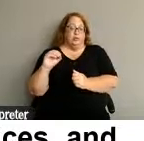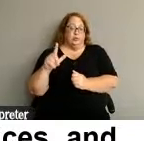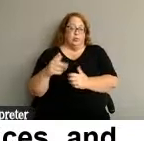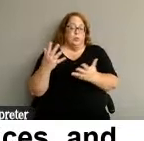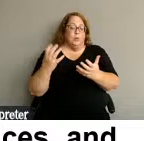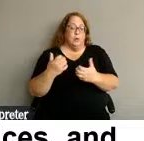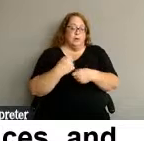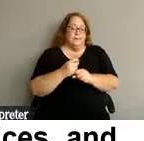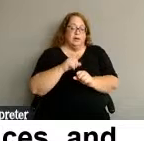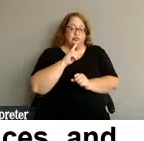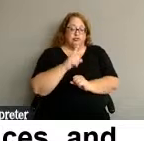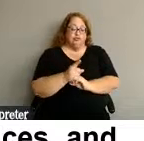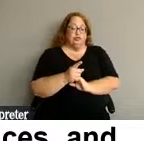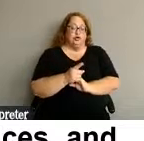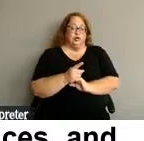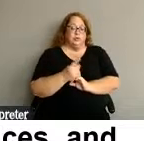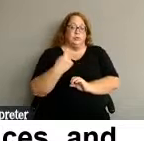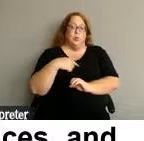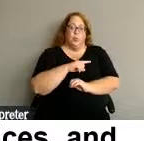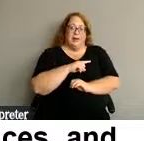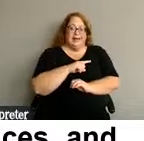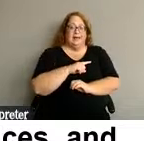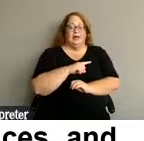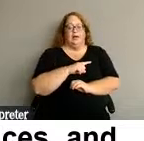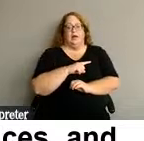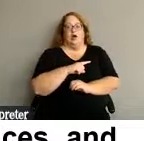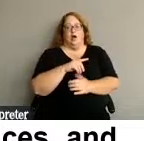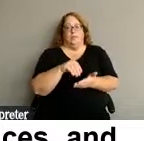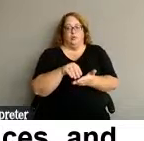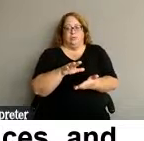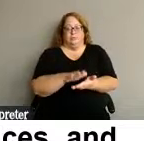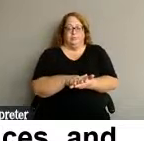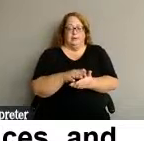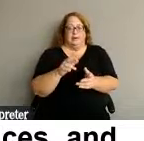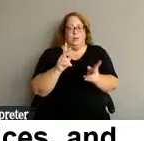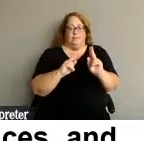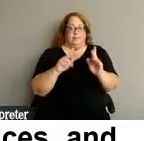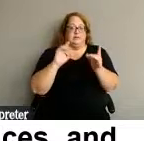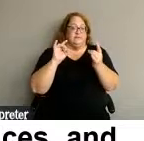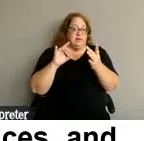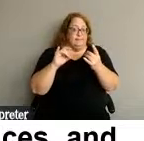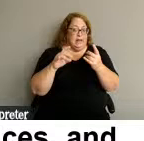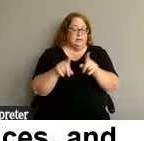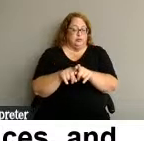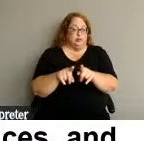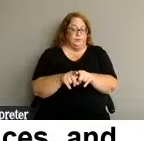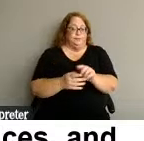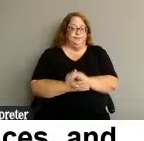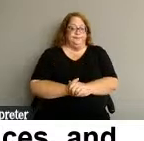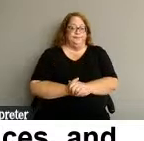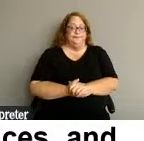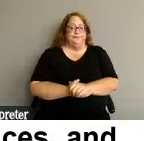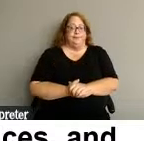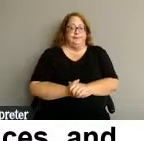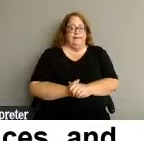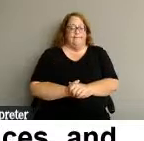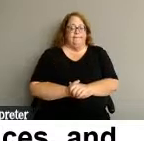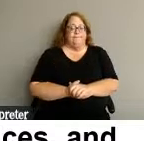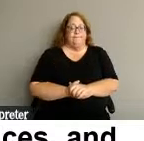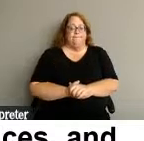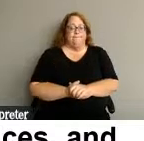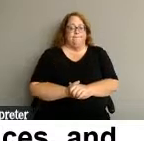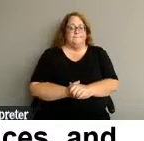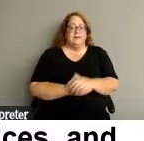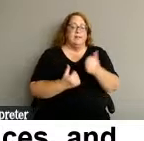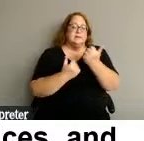tool. We want to ensure that we are capturing stakeholder voices in these conversations as well too. And then support